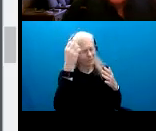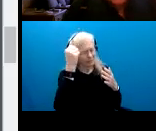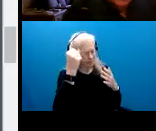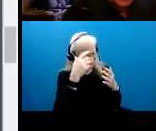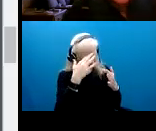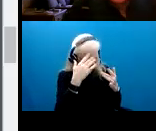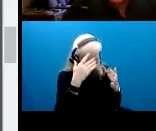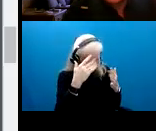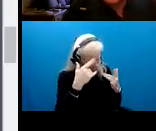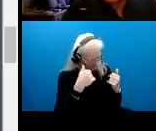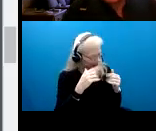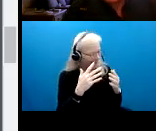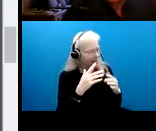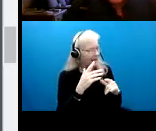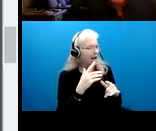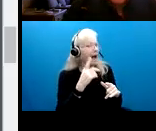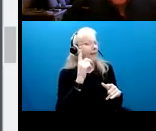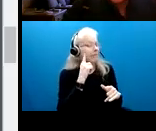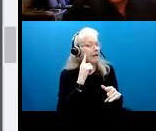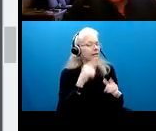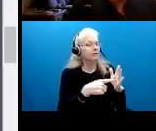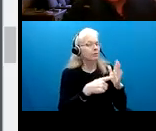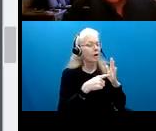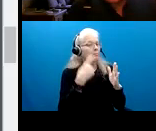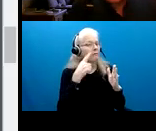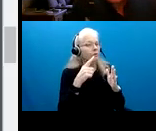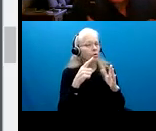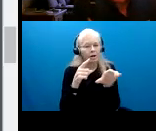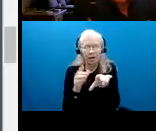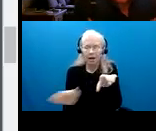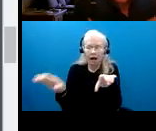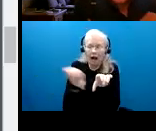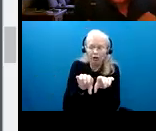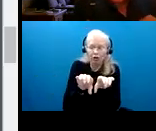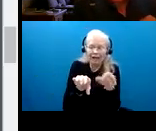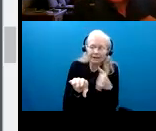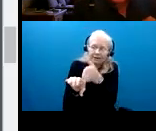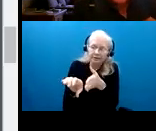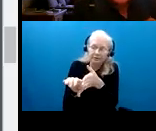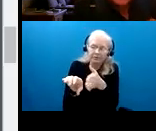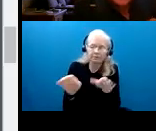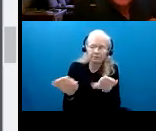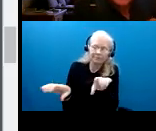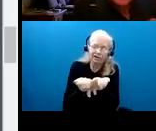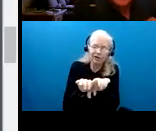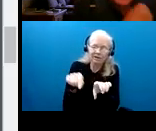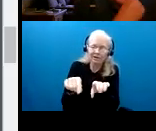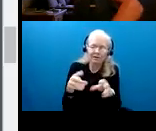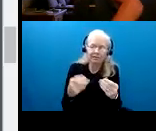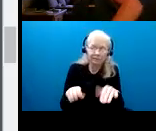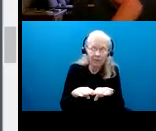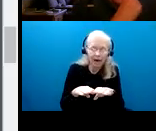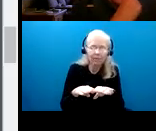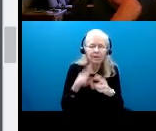for notification of adjacent property owners is different between type 1 and type 2.